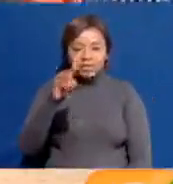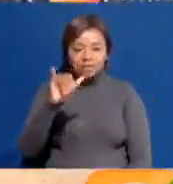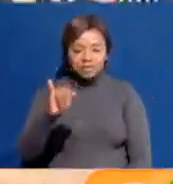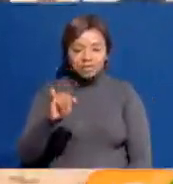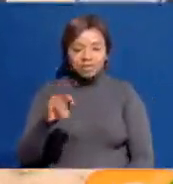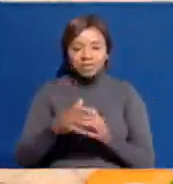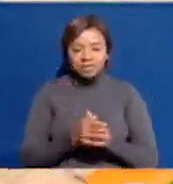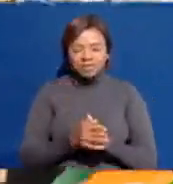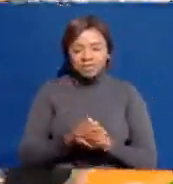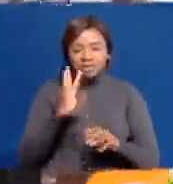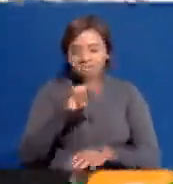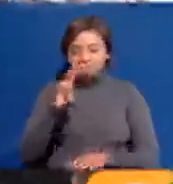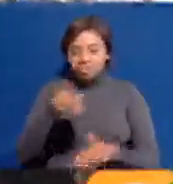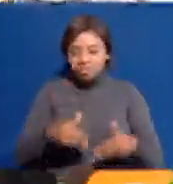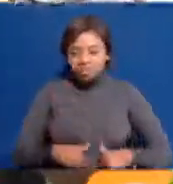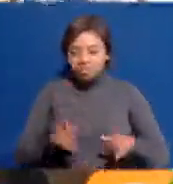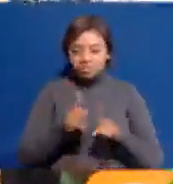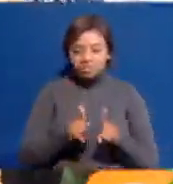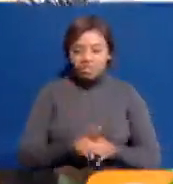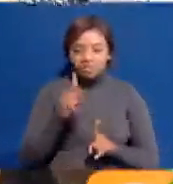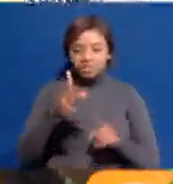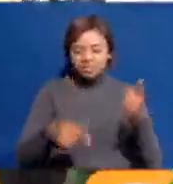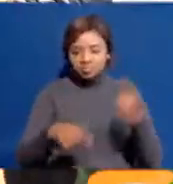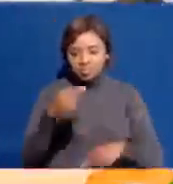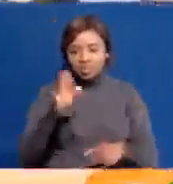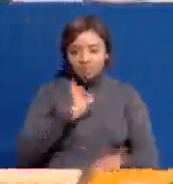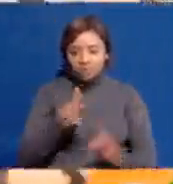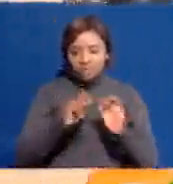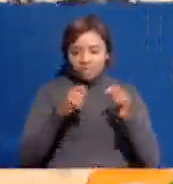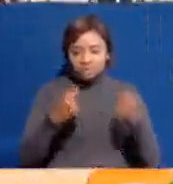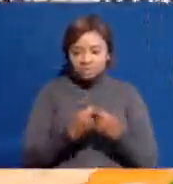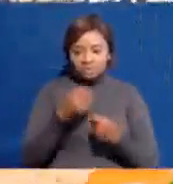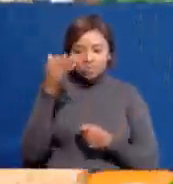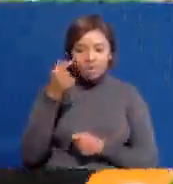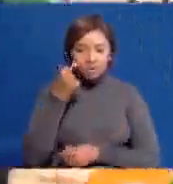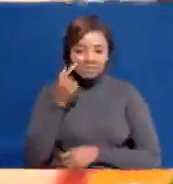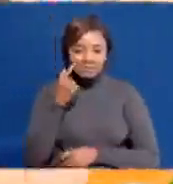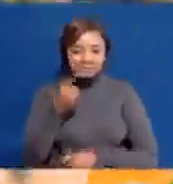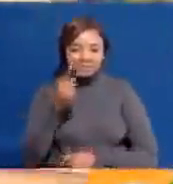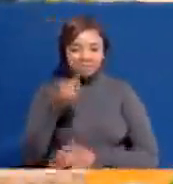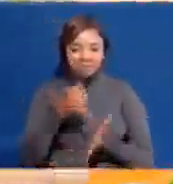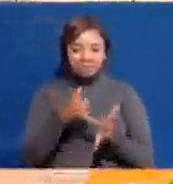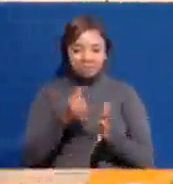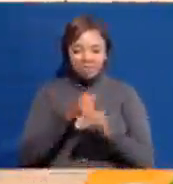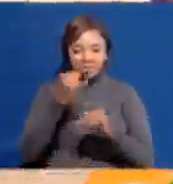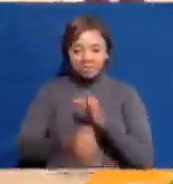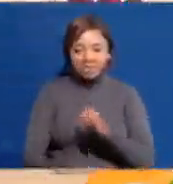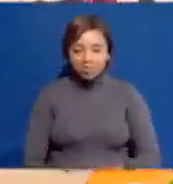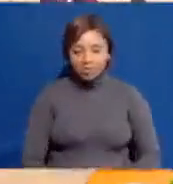Voi. The host Queens won the women's tournament after seeing off Glorious Queens in the finals.